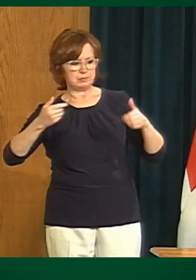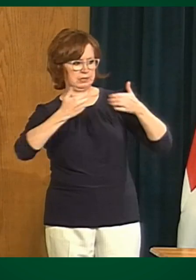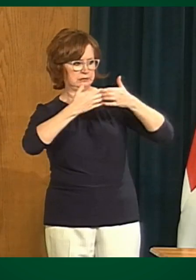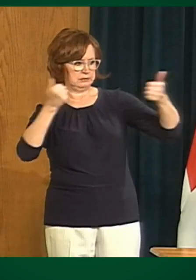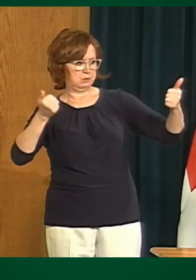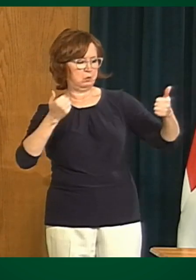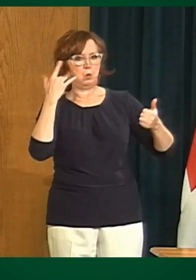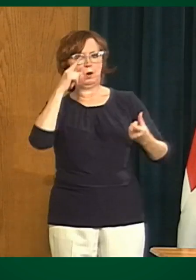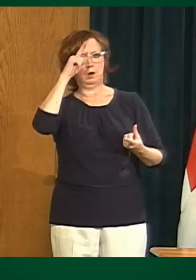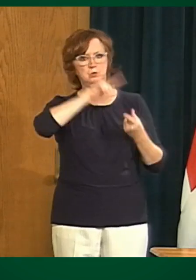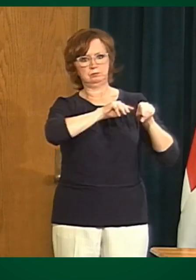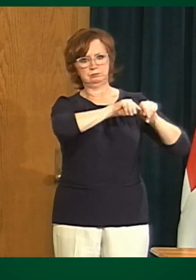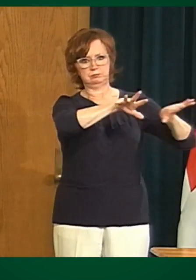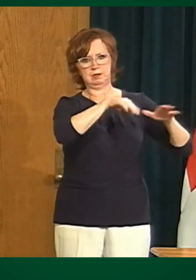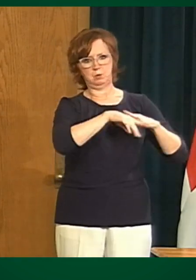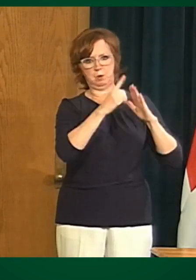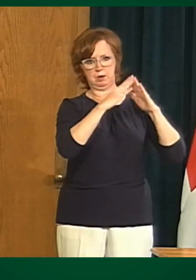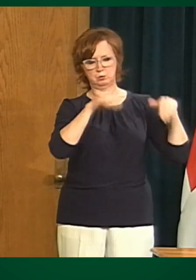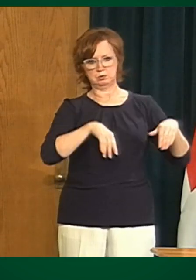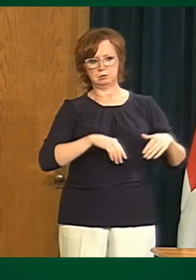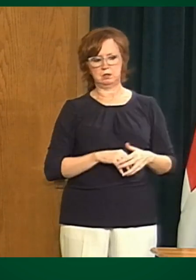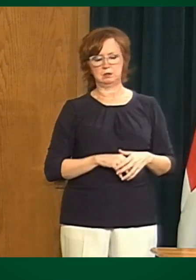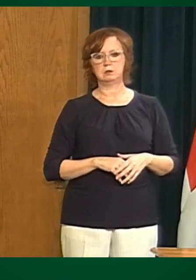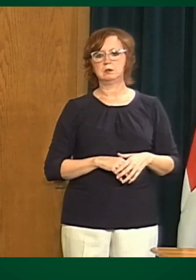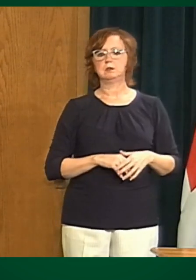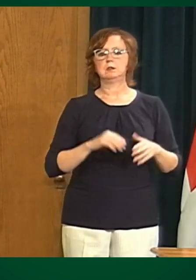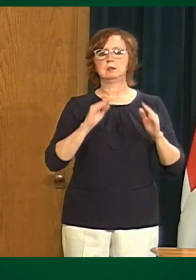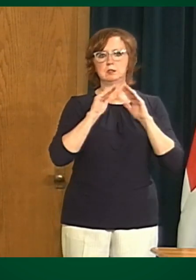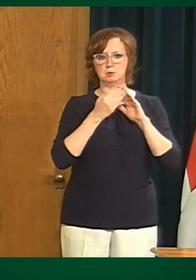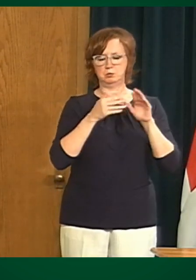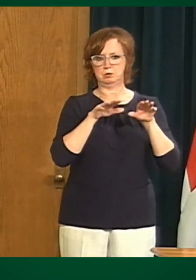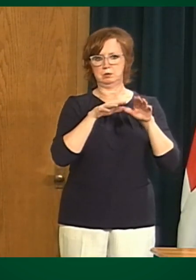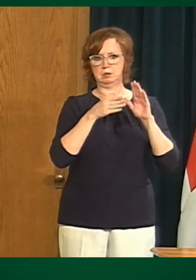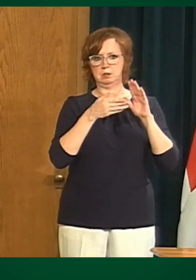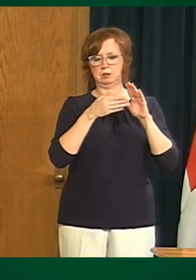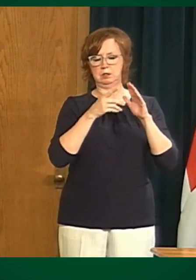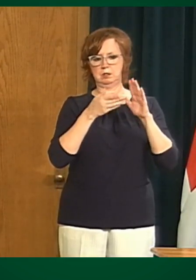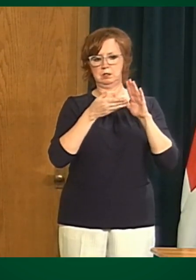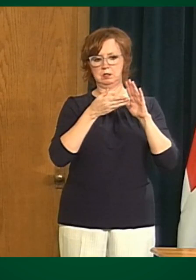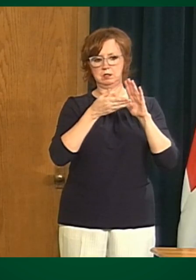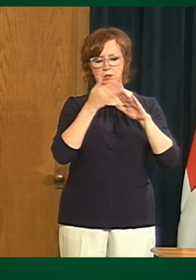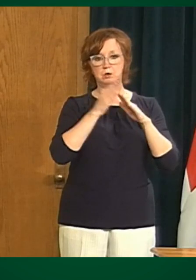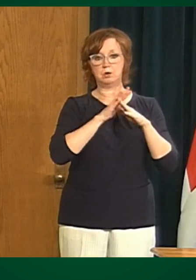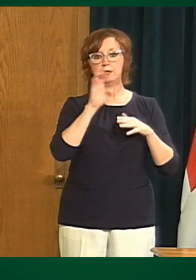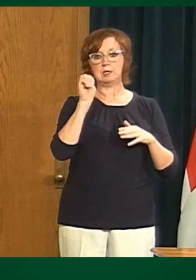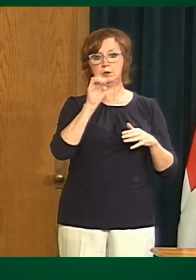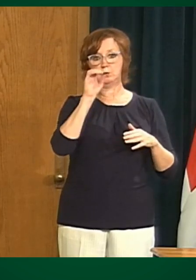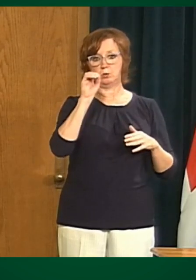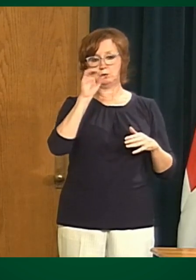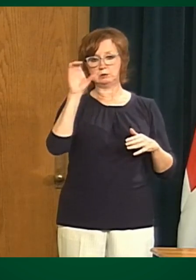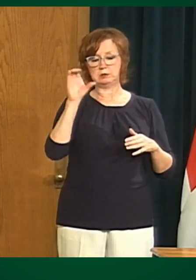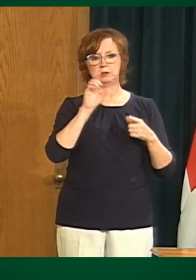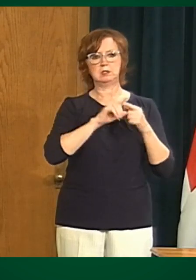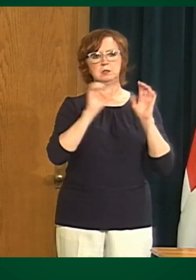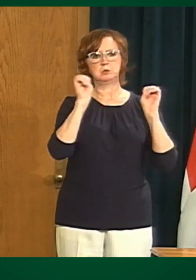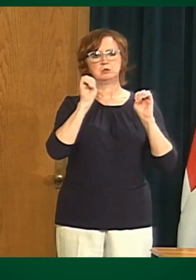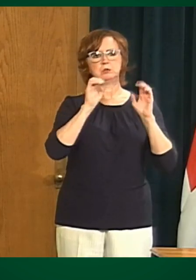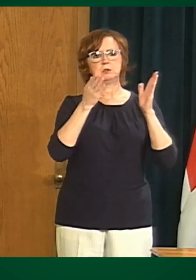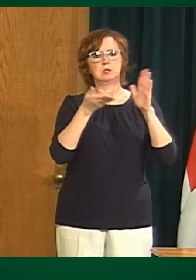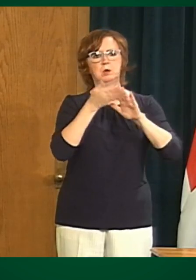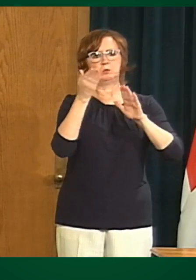we can collaborate with the EOC, Emergency Operations Center, related to the community, and we